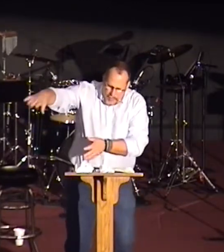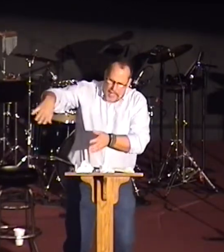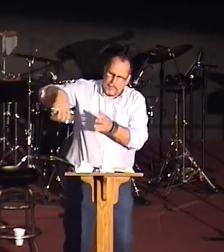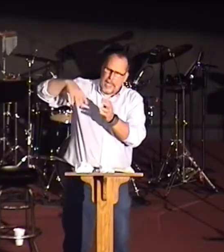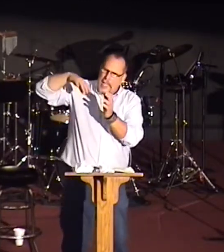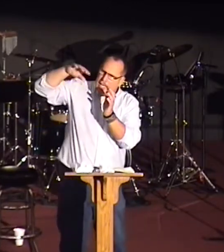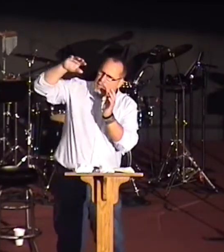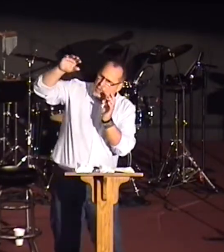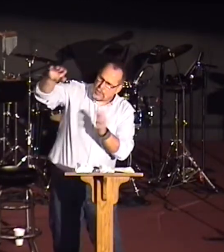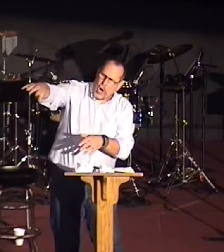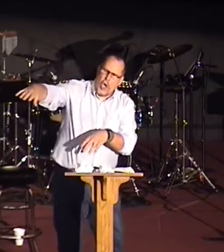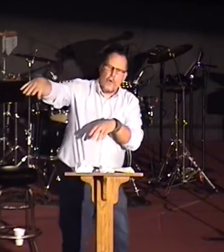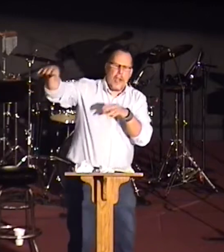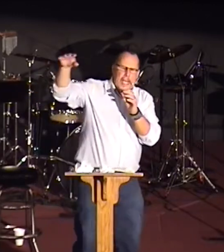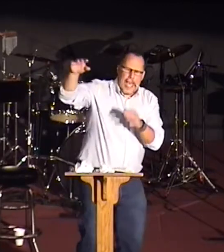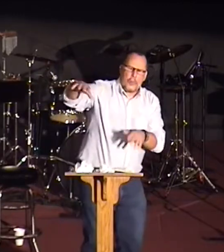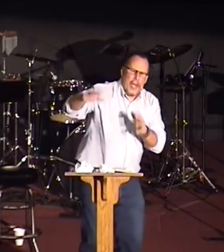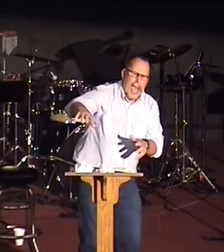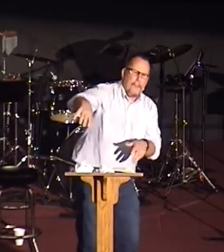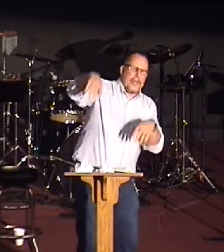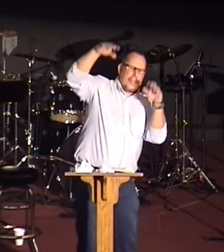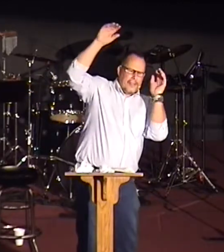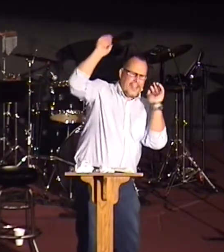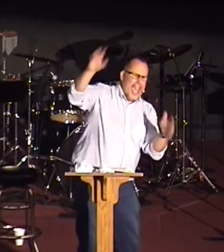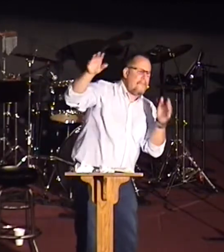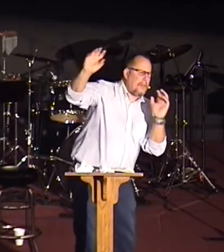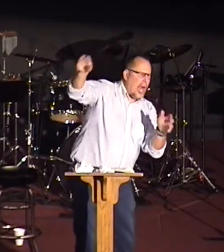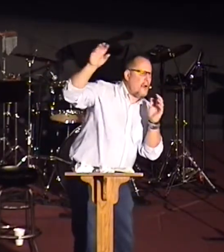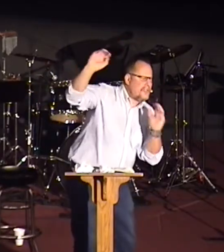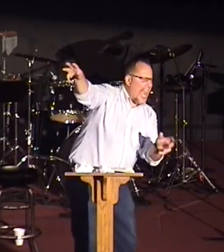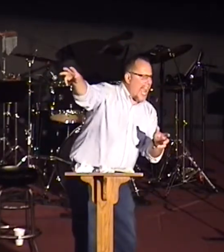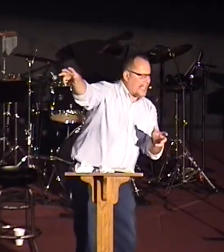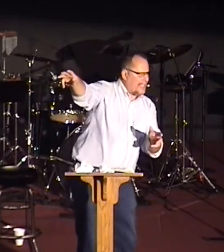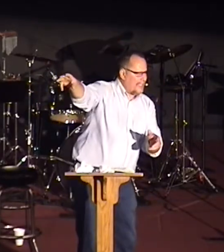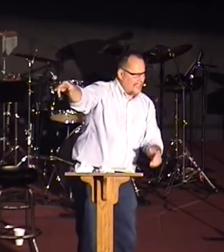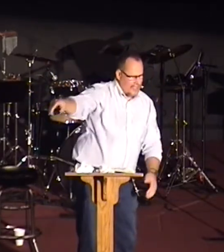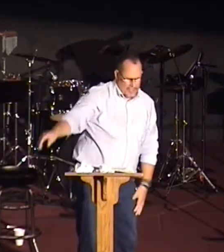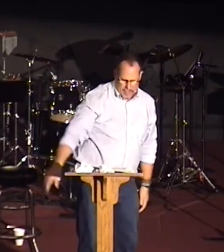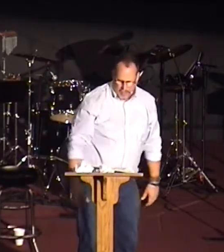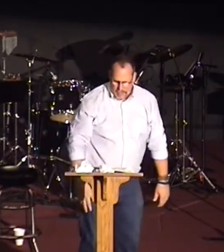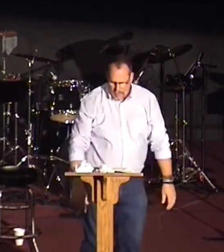and his family, and they get to start over, and guess what happens? They blow that.